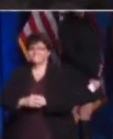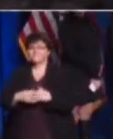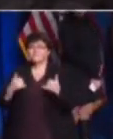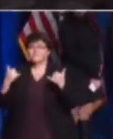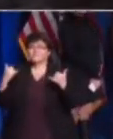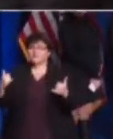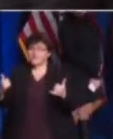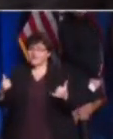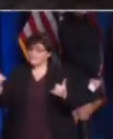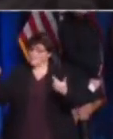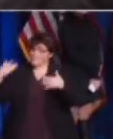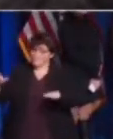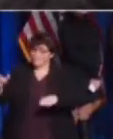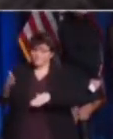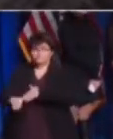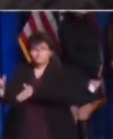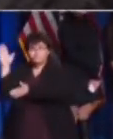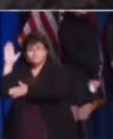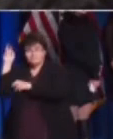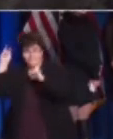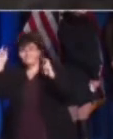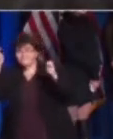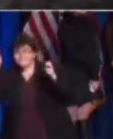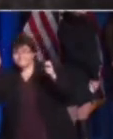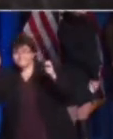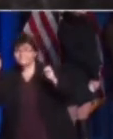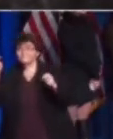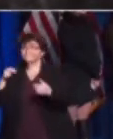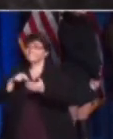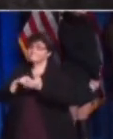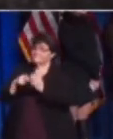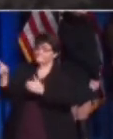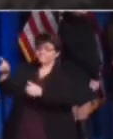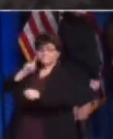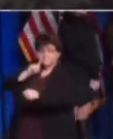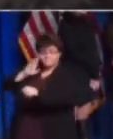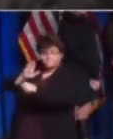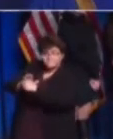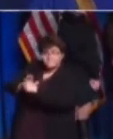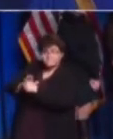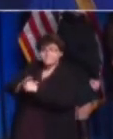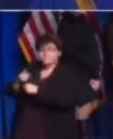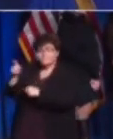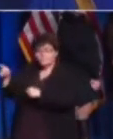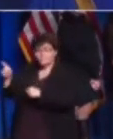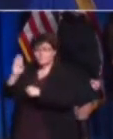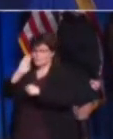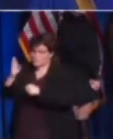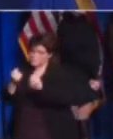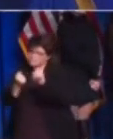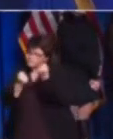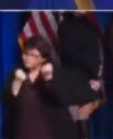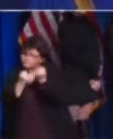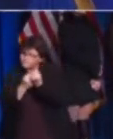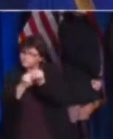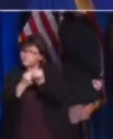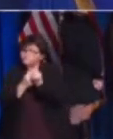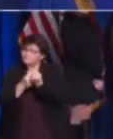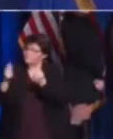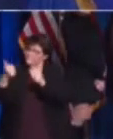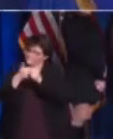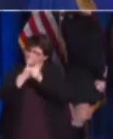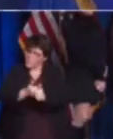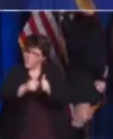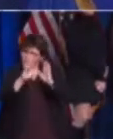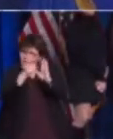hand, please acknowledge that you do solemnly swear that you will support the Constitution of the United